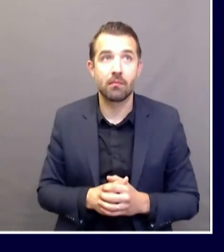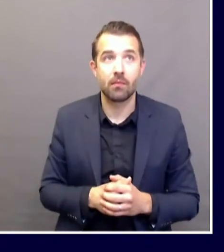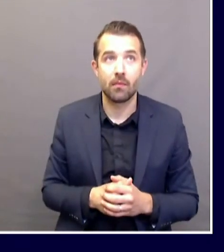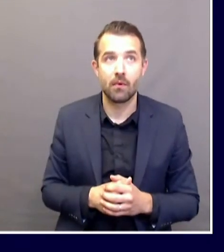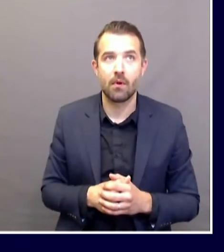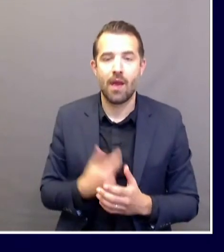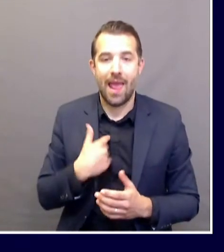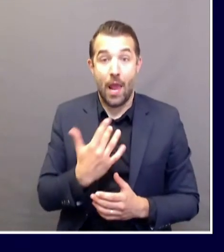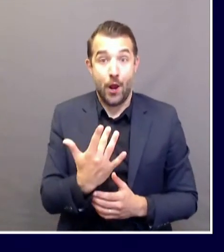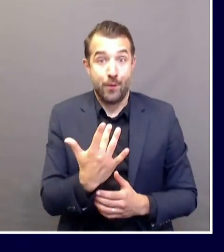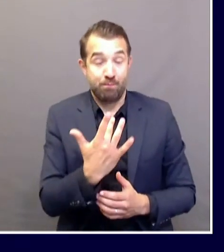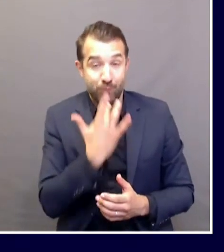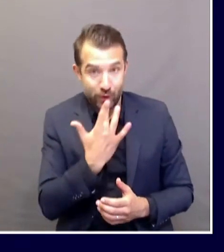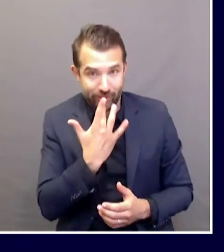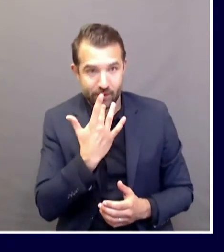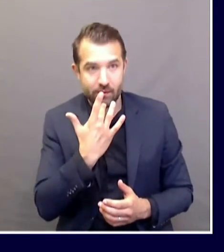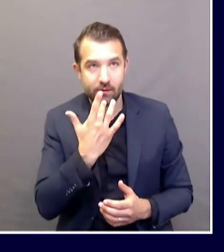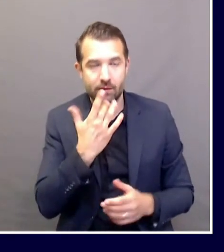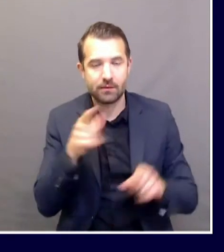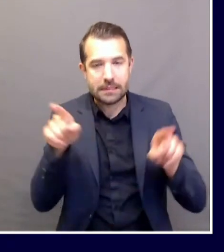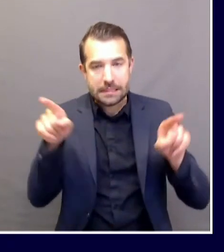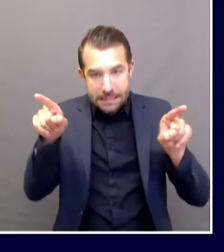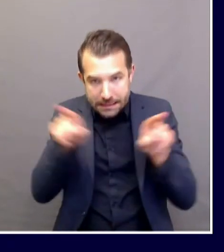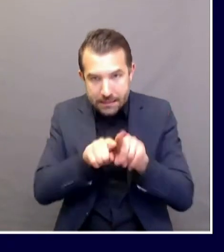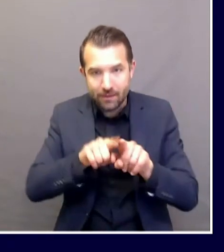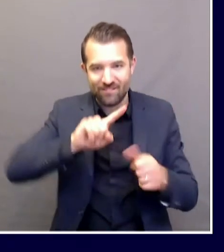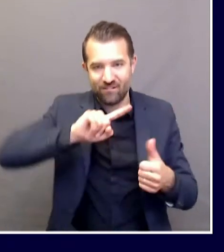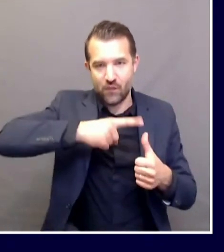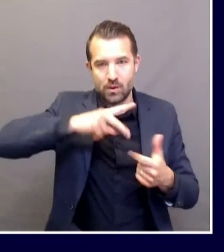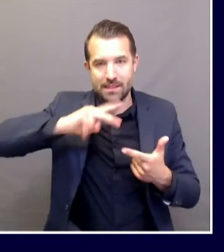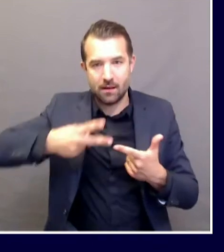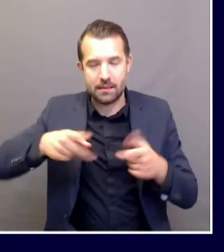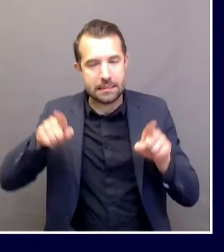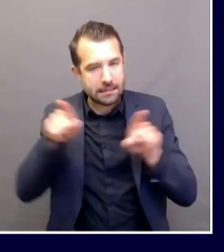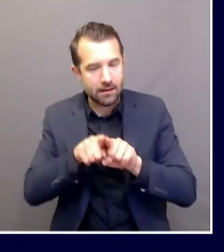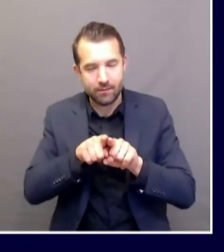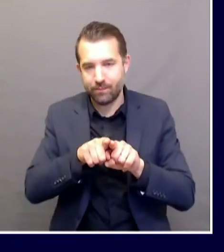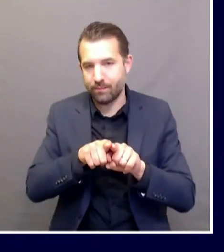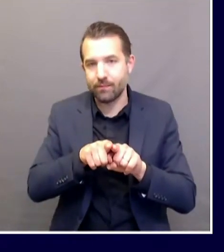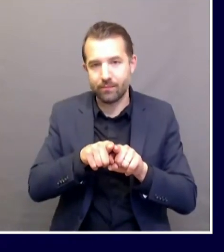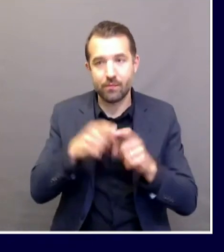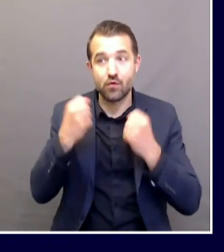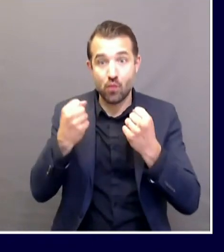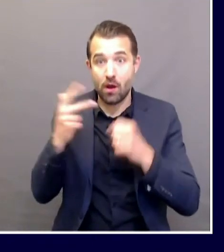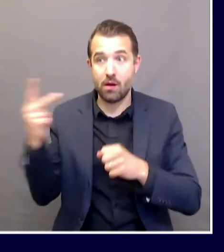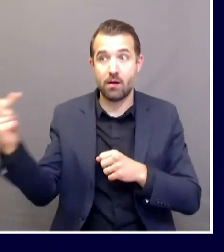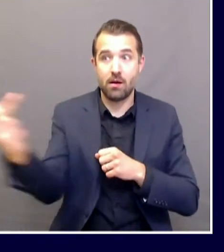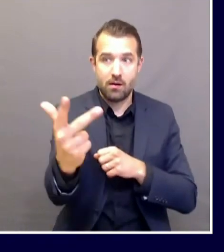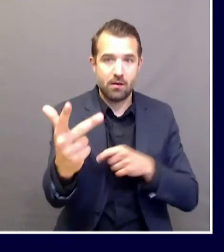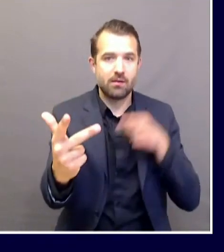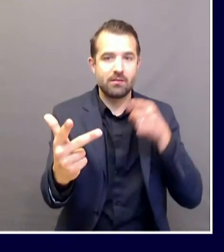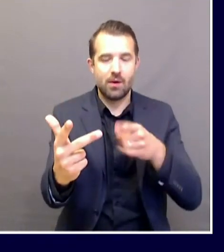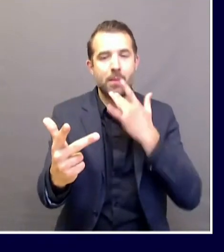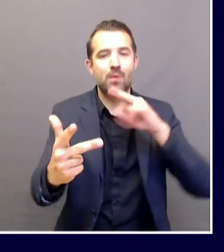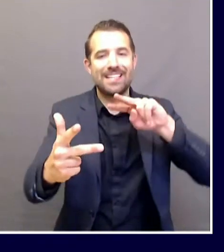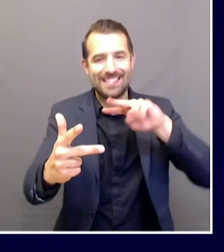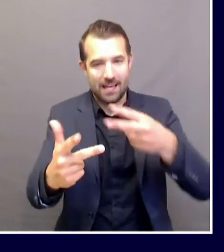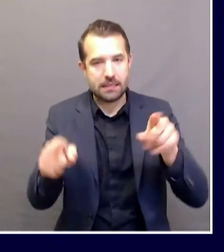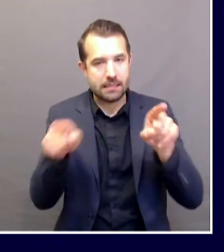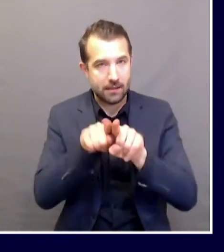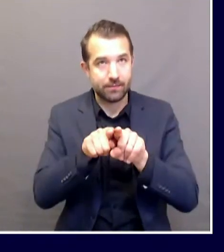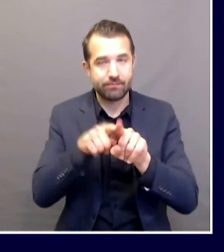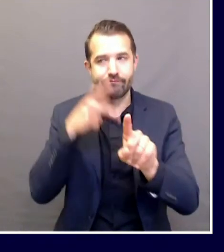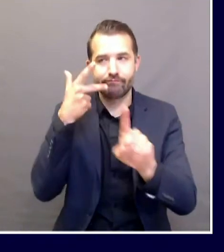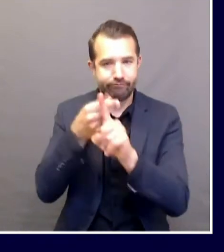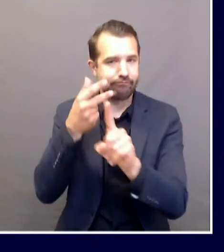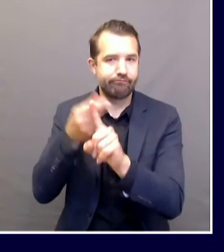first shot in. And that's something I'd like to talk about a little bit more generally. We've received reports from folks who aren't able to get their